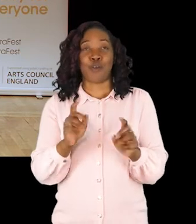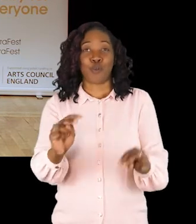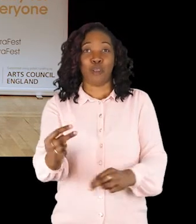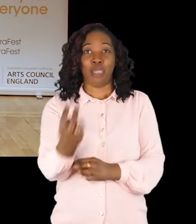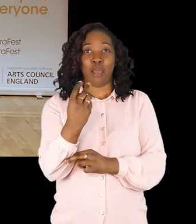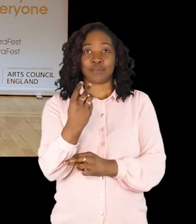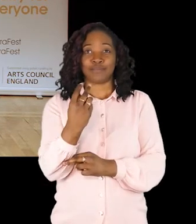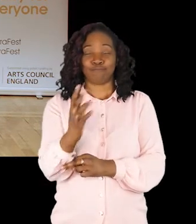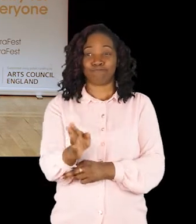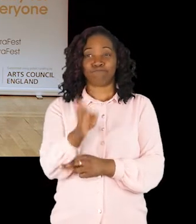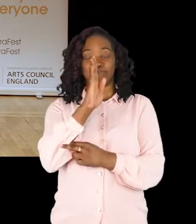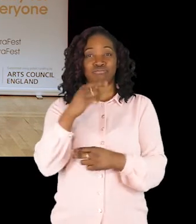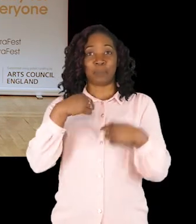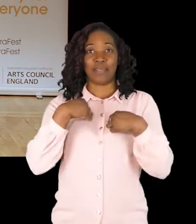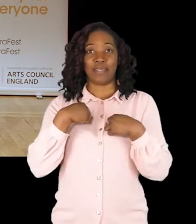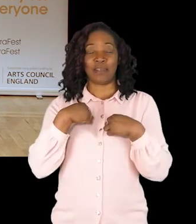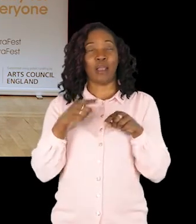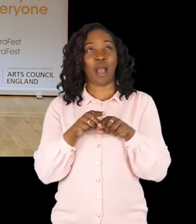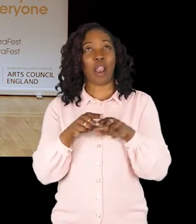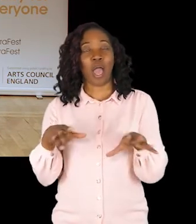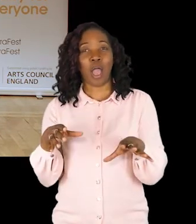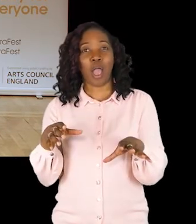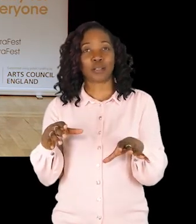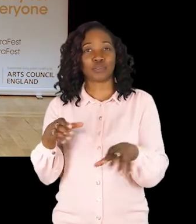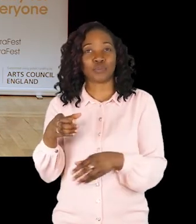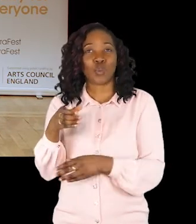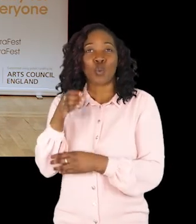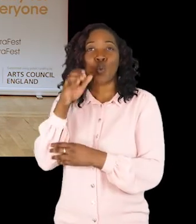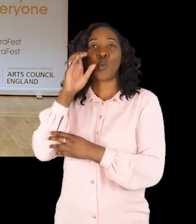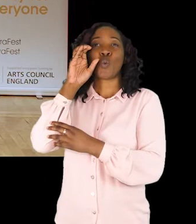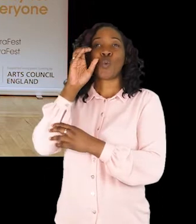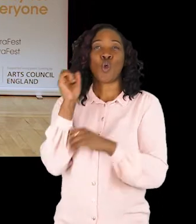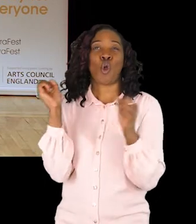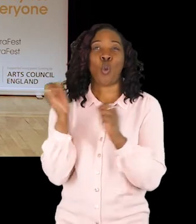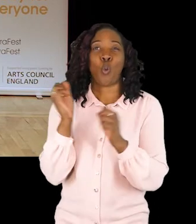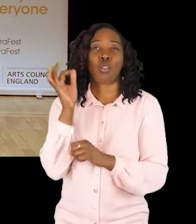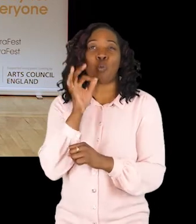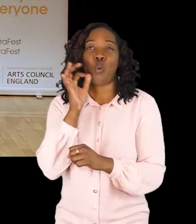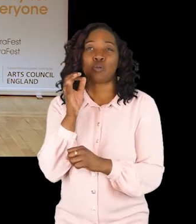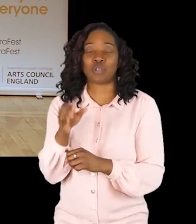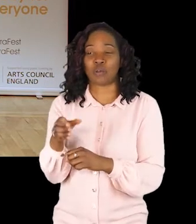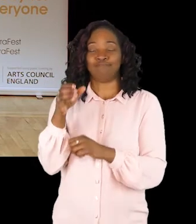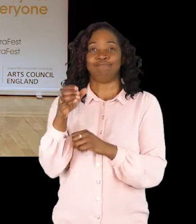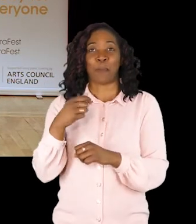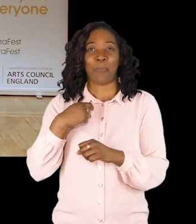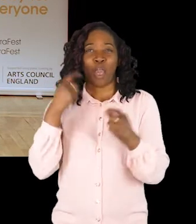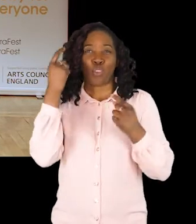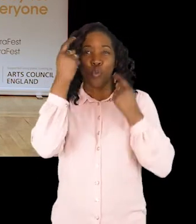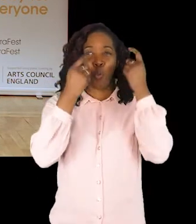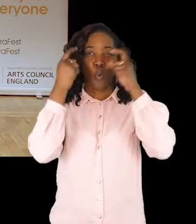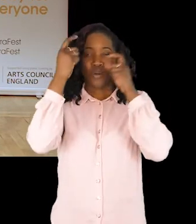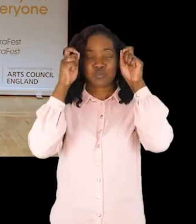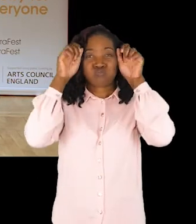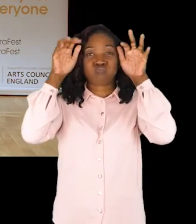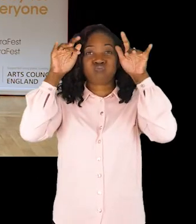That's when you looked straight at me. Like a glass of cold water. I spilled